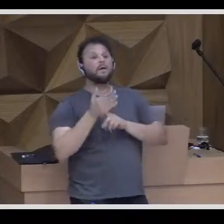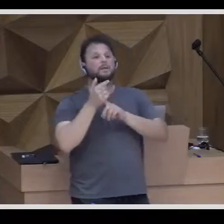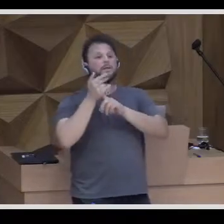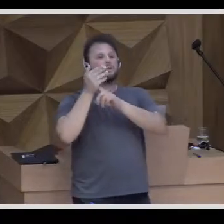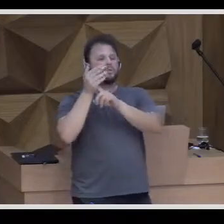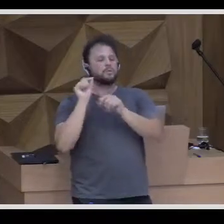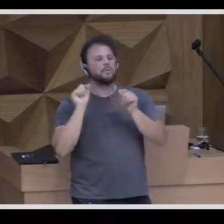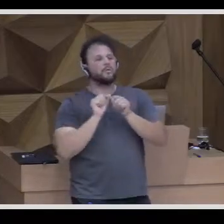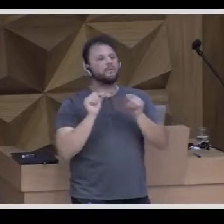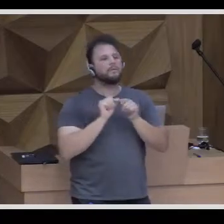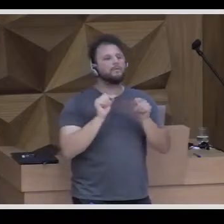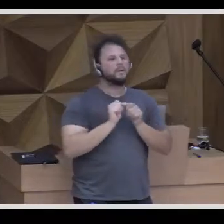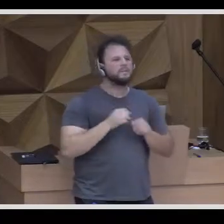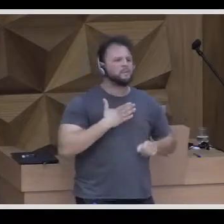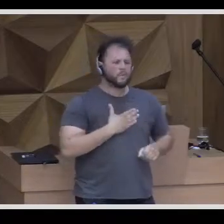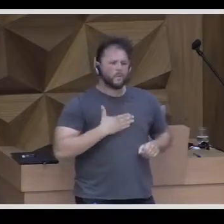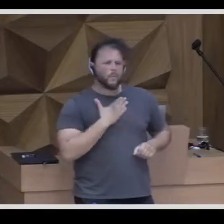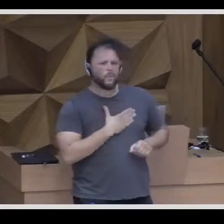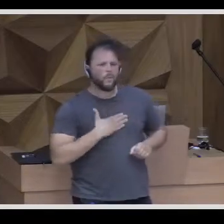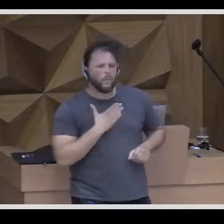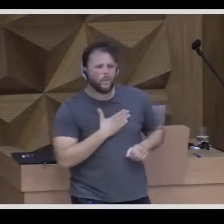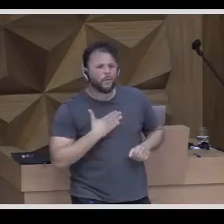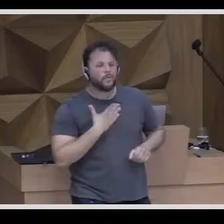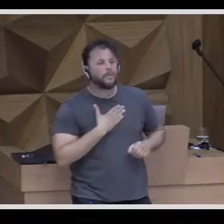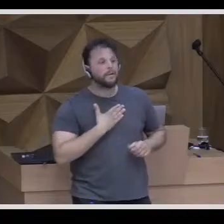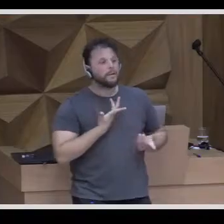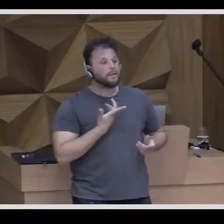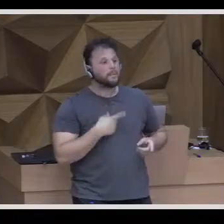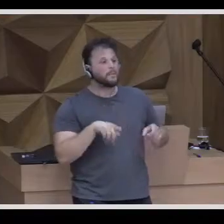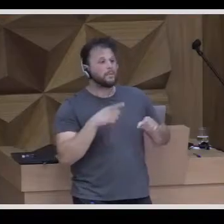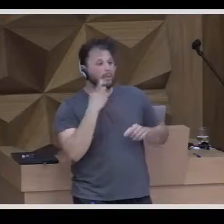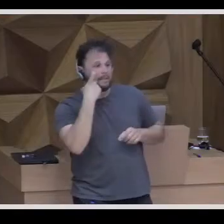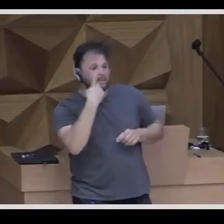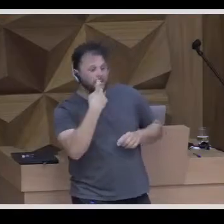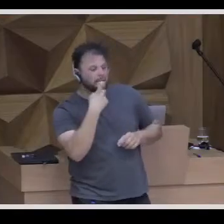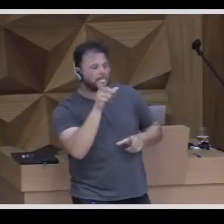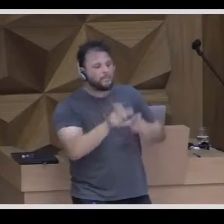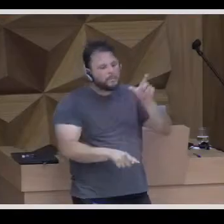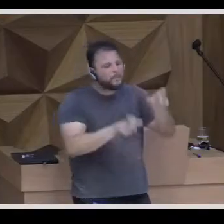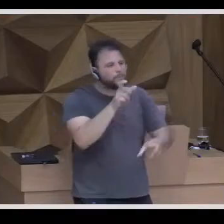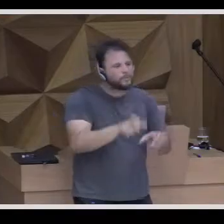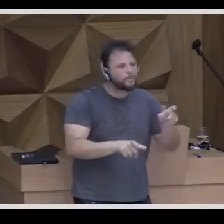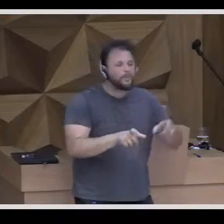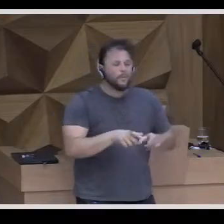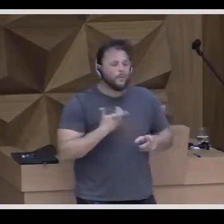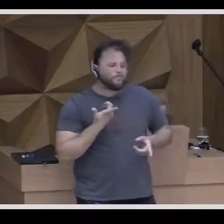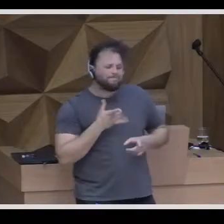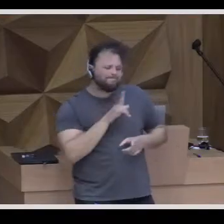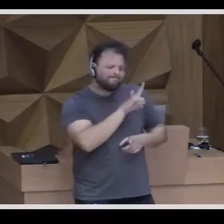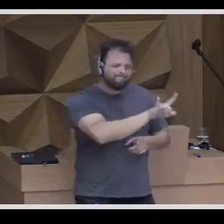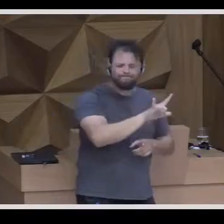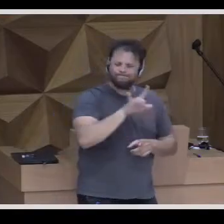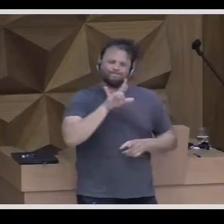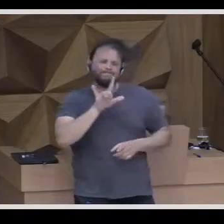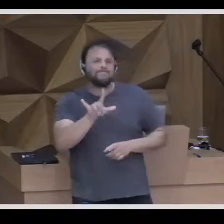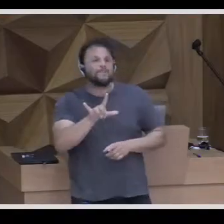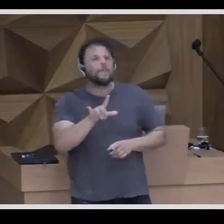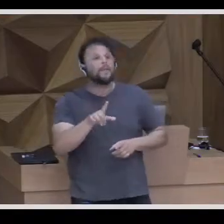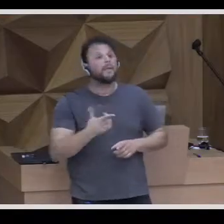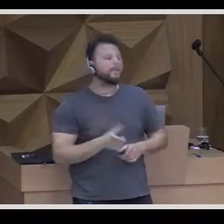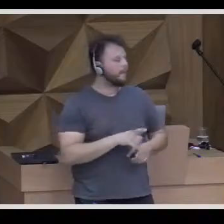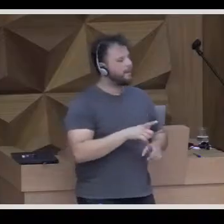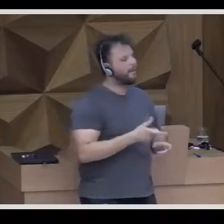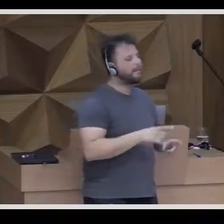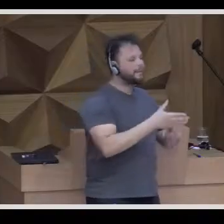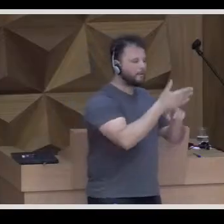really interested in people. But those 2 things have to work together properly. So I don't want to be at